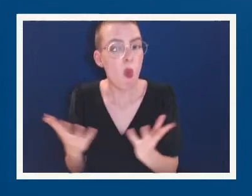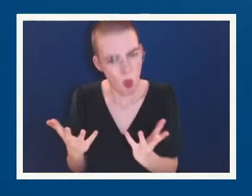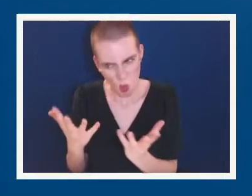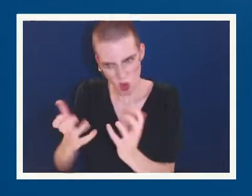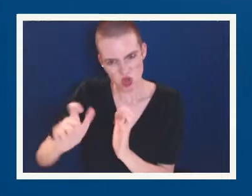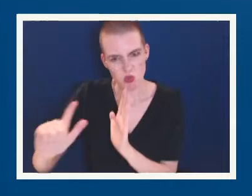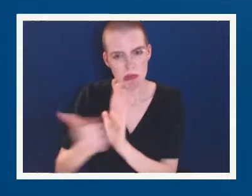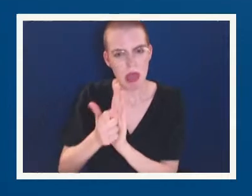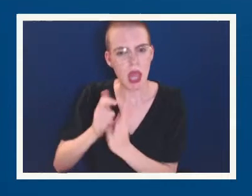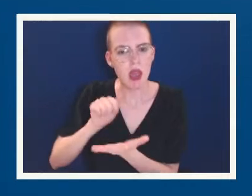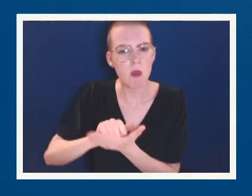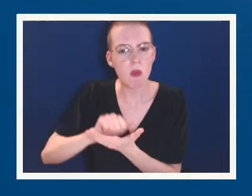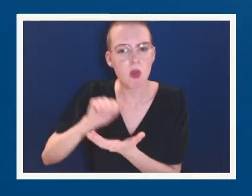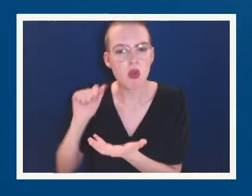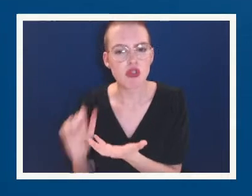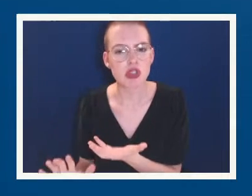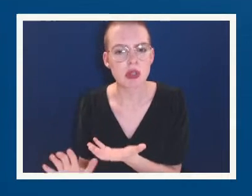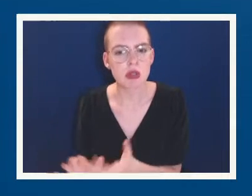abortion.